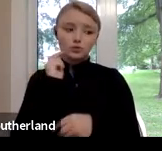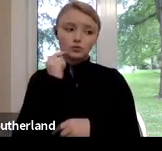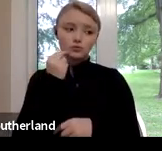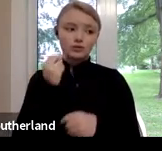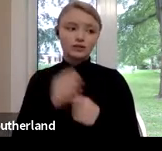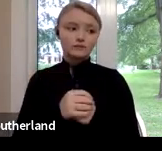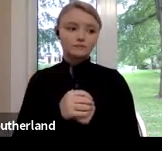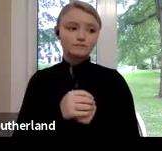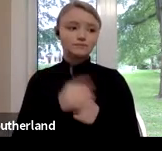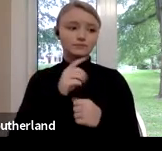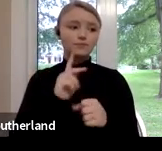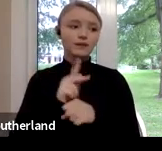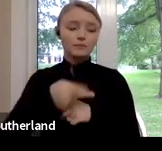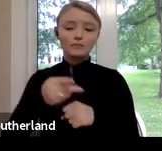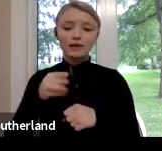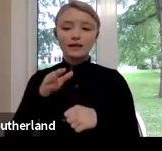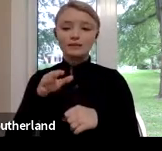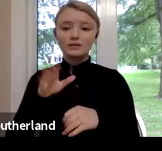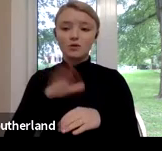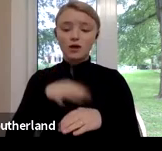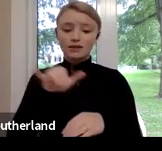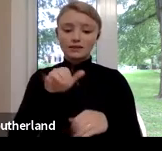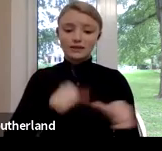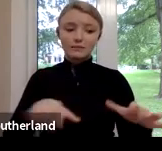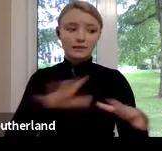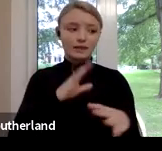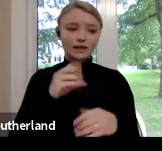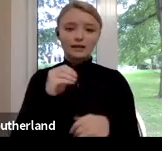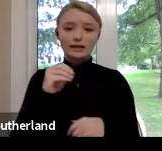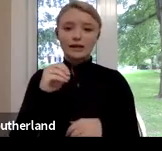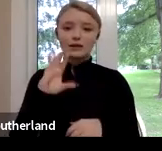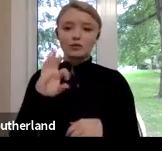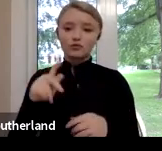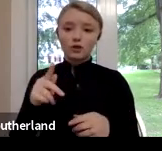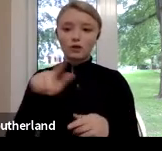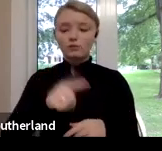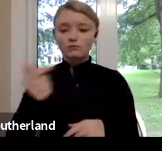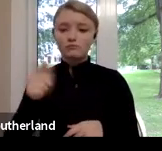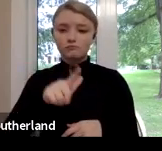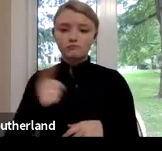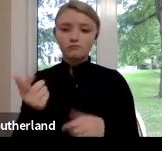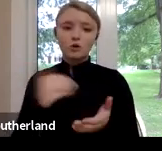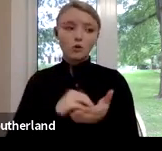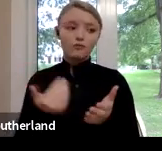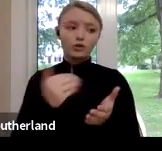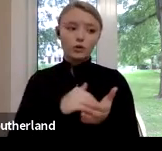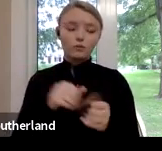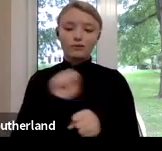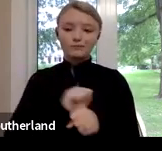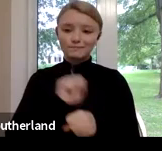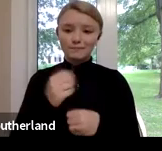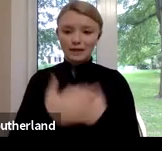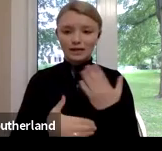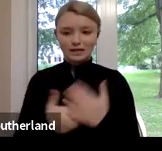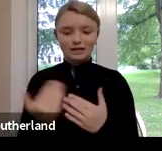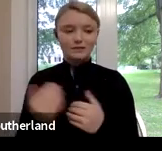more crops rotating are doing it over and over by hand. Then there are